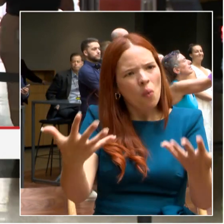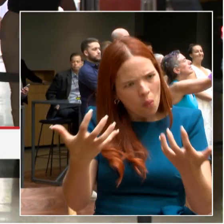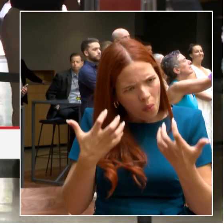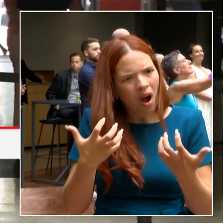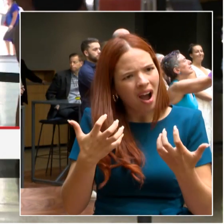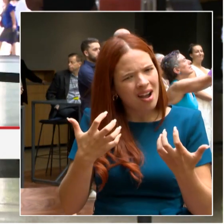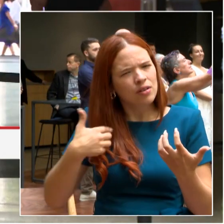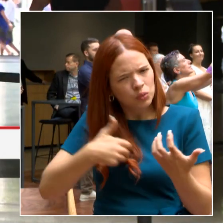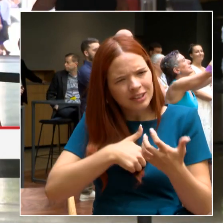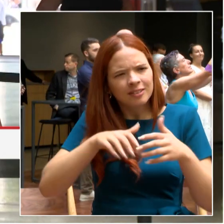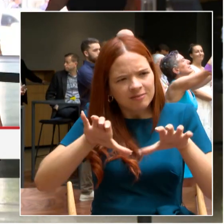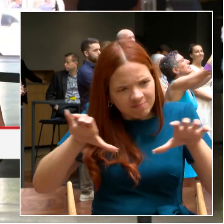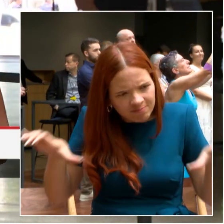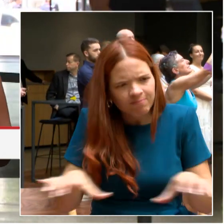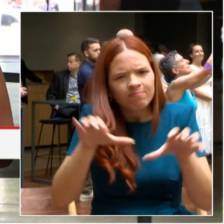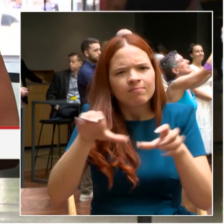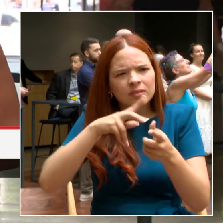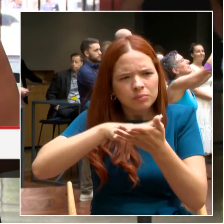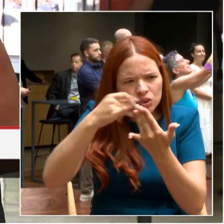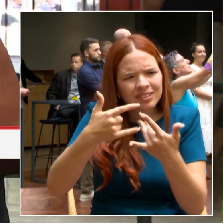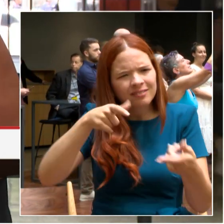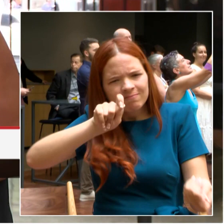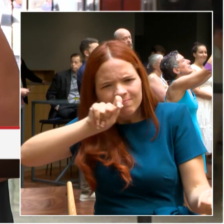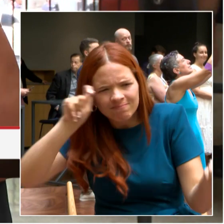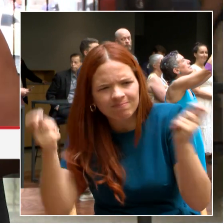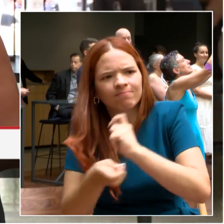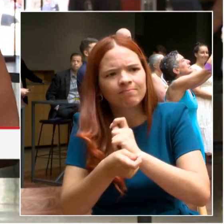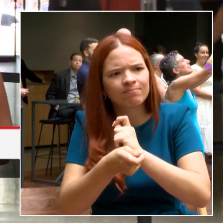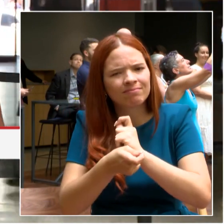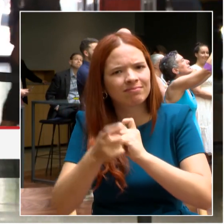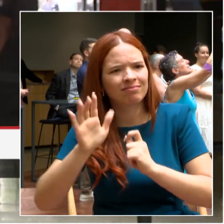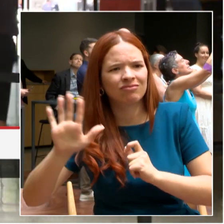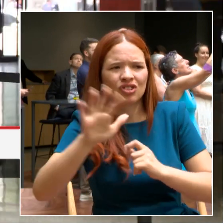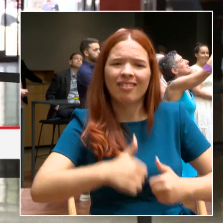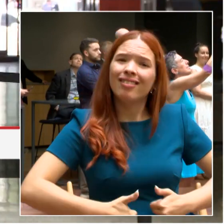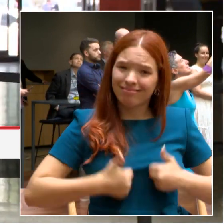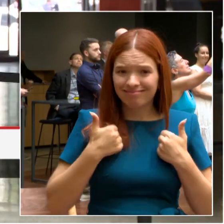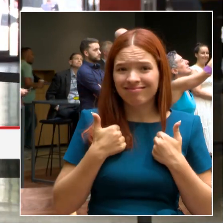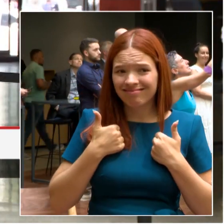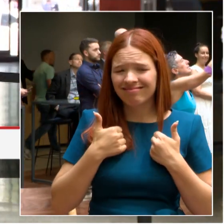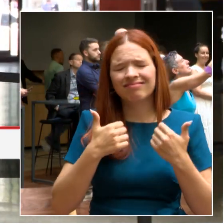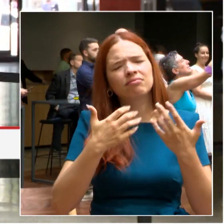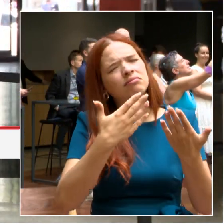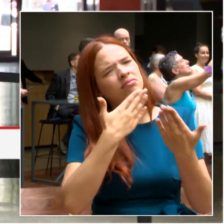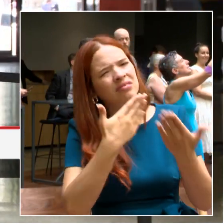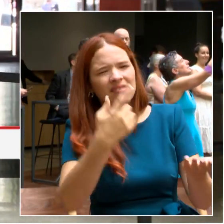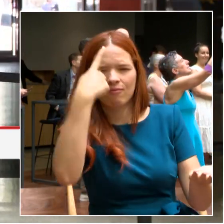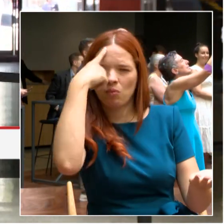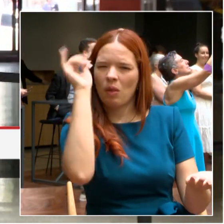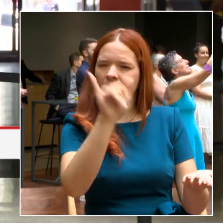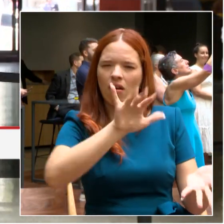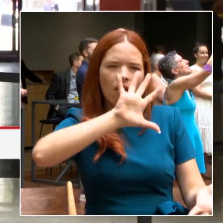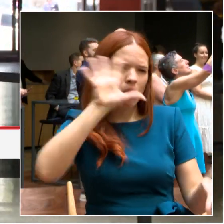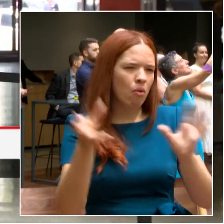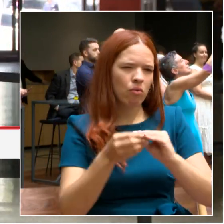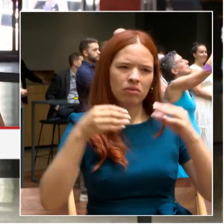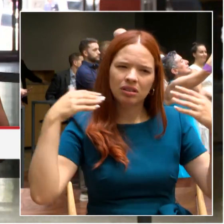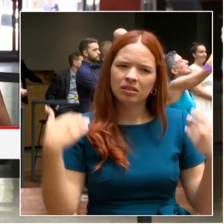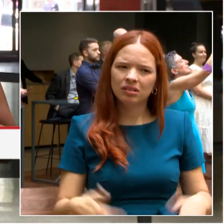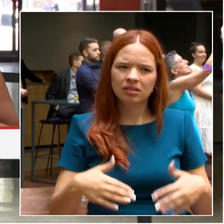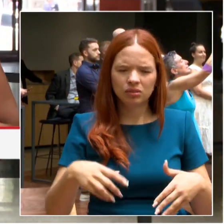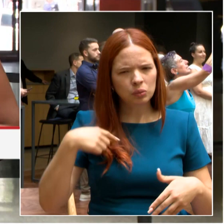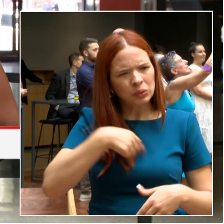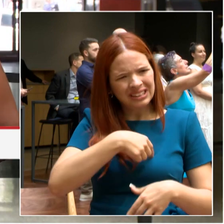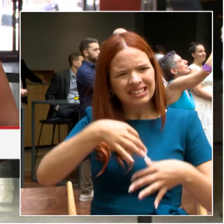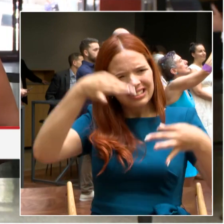DC, and we're grateful for that. So it was our decision to take a chance and be a leader, to be a leader